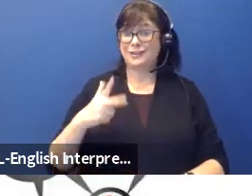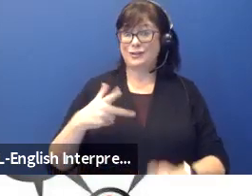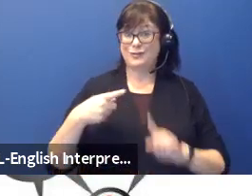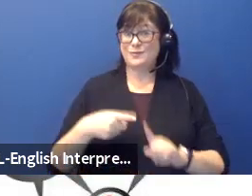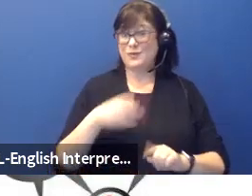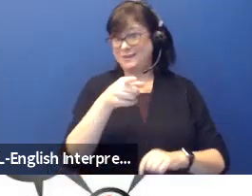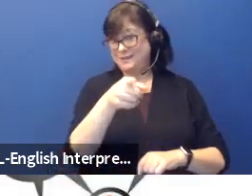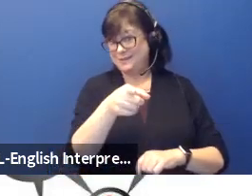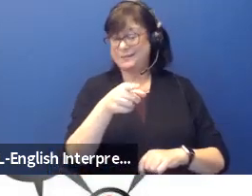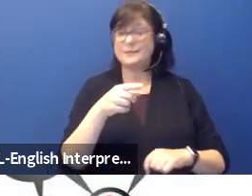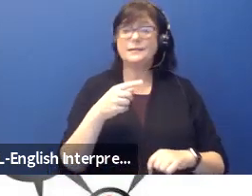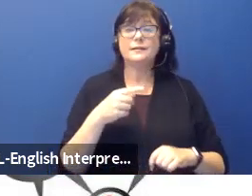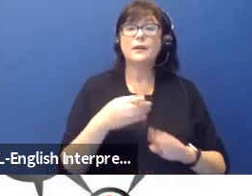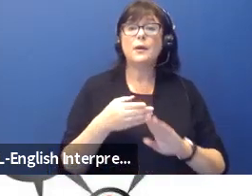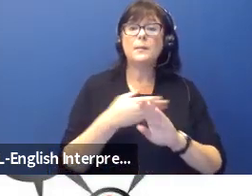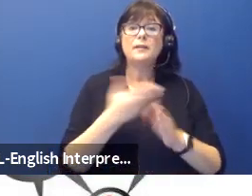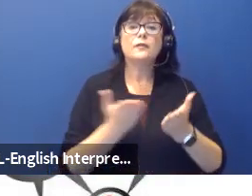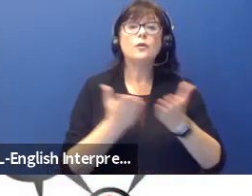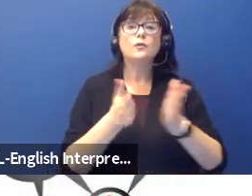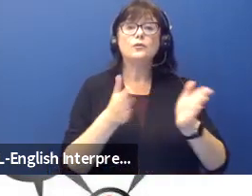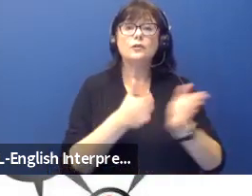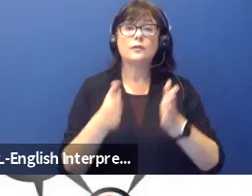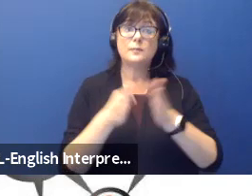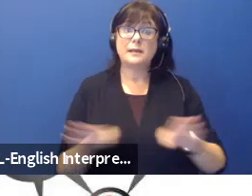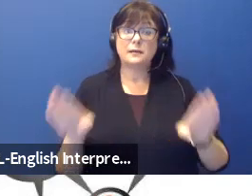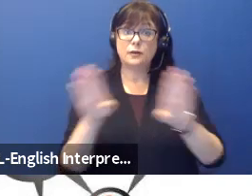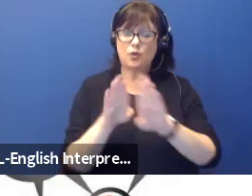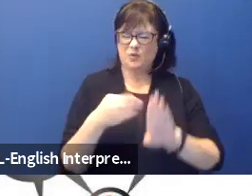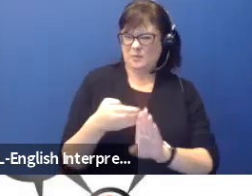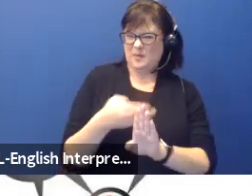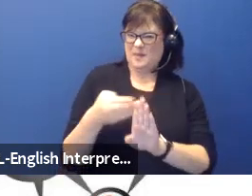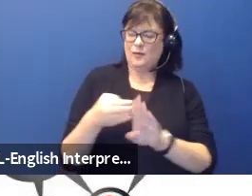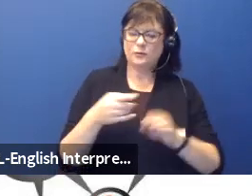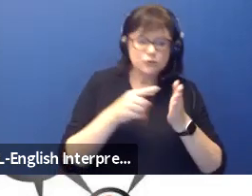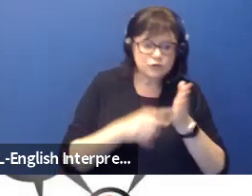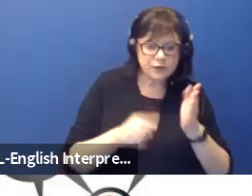you close the plan, are you double checking that all those referrals got in there?